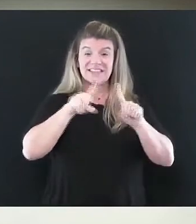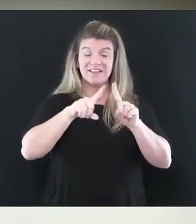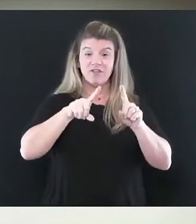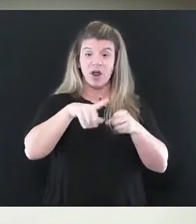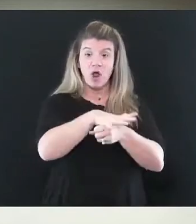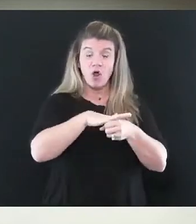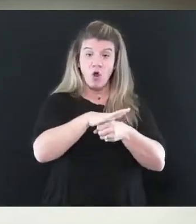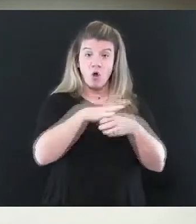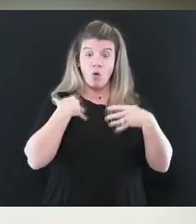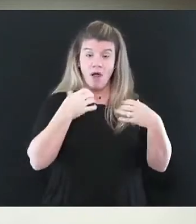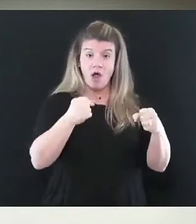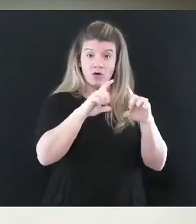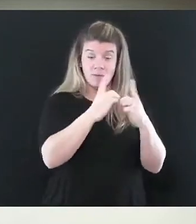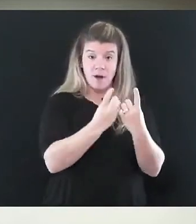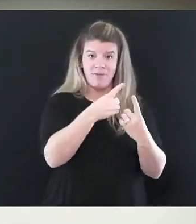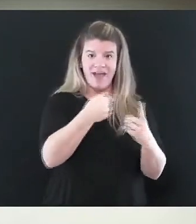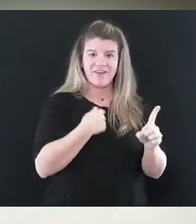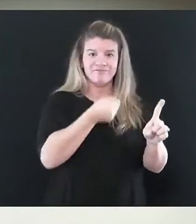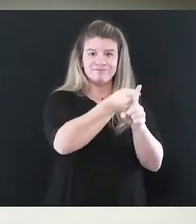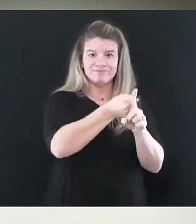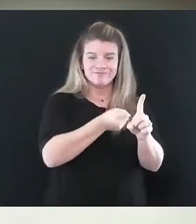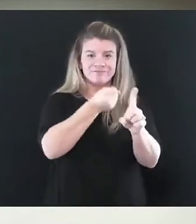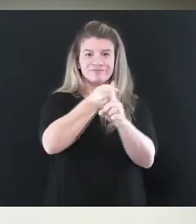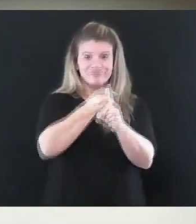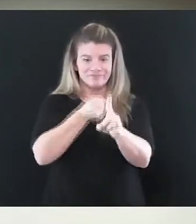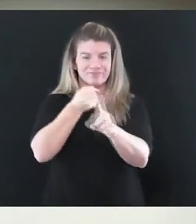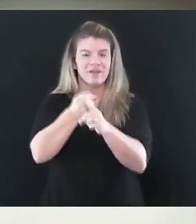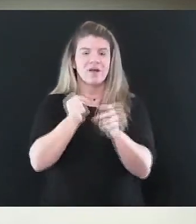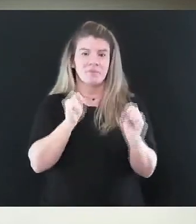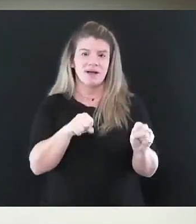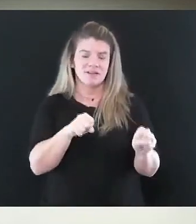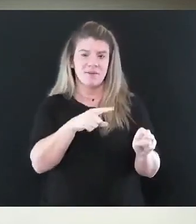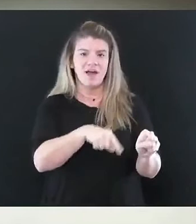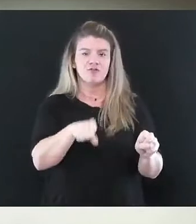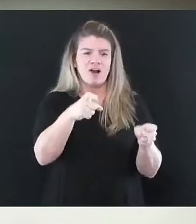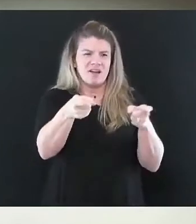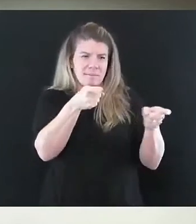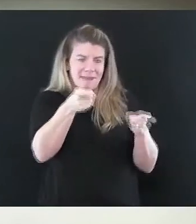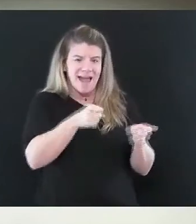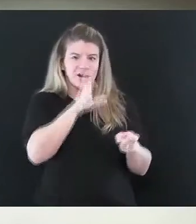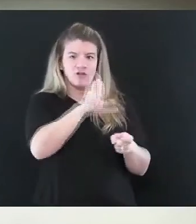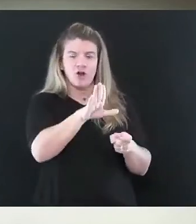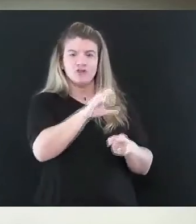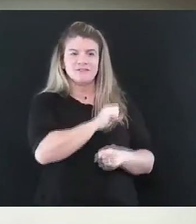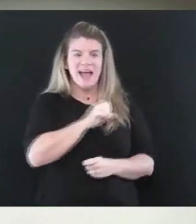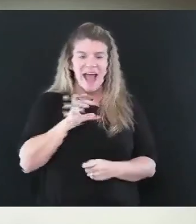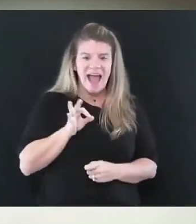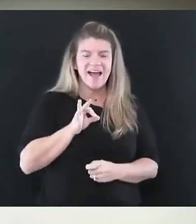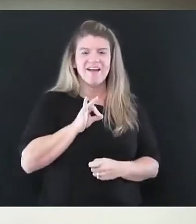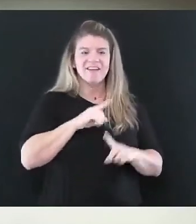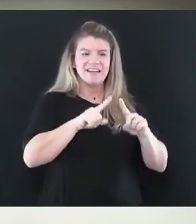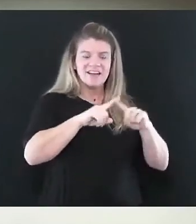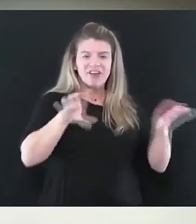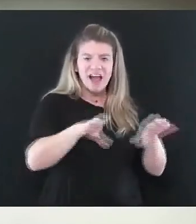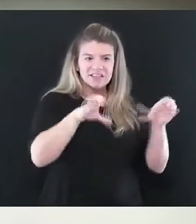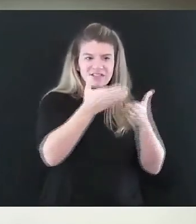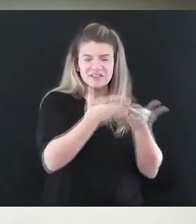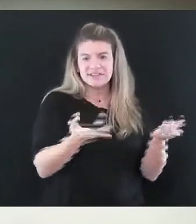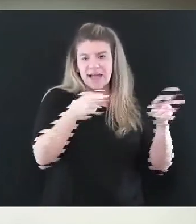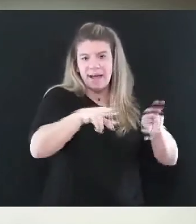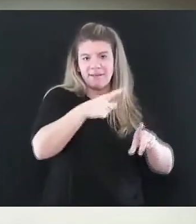departments with surge capability as they manage the virus within staff and other activities within those